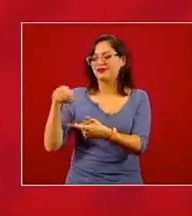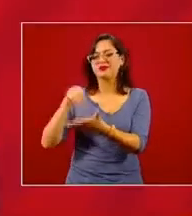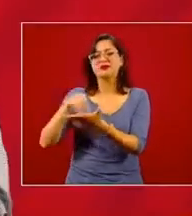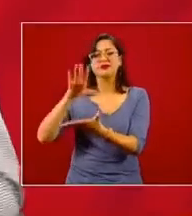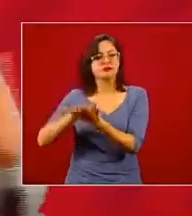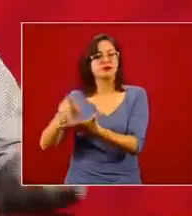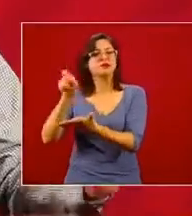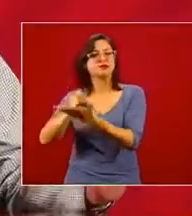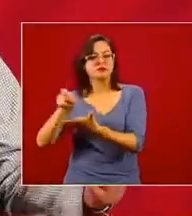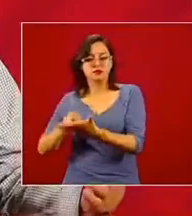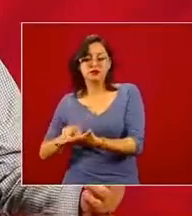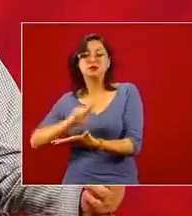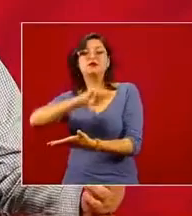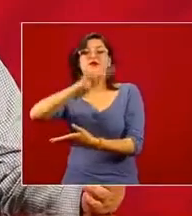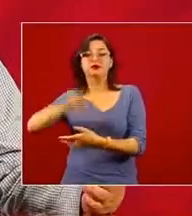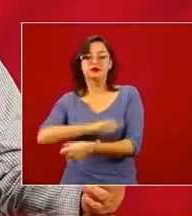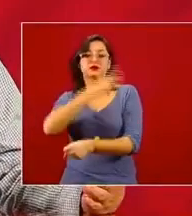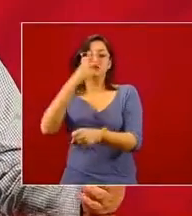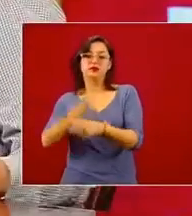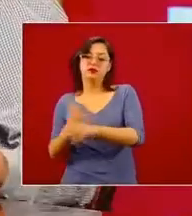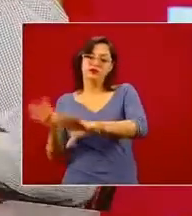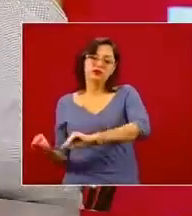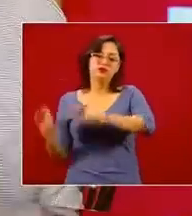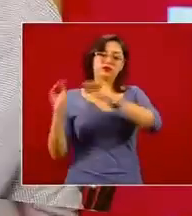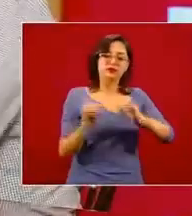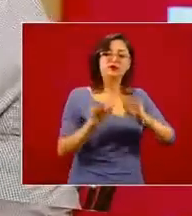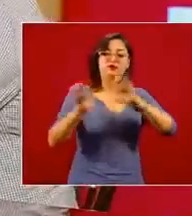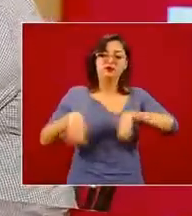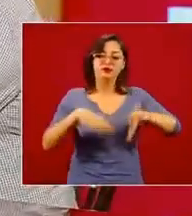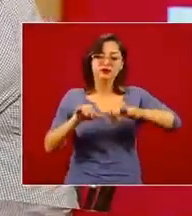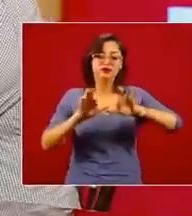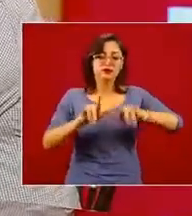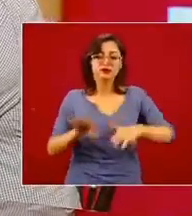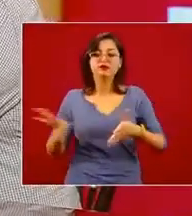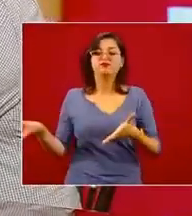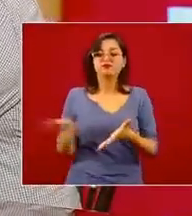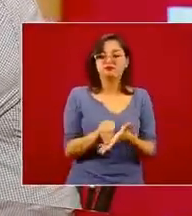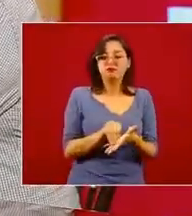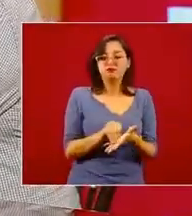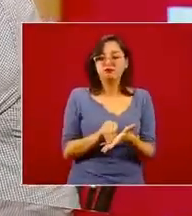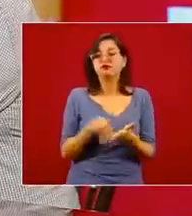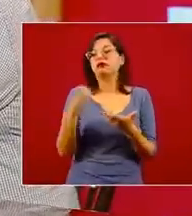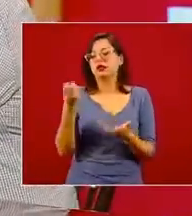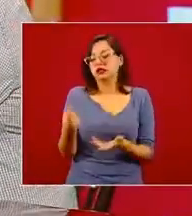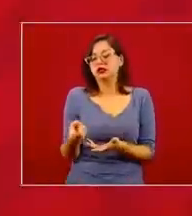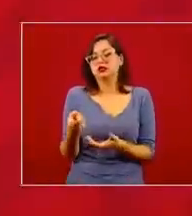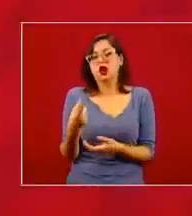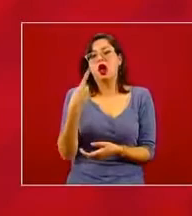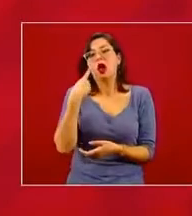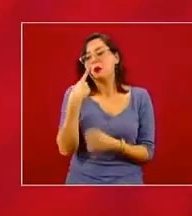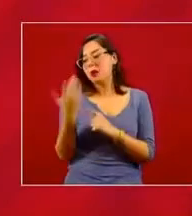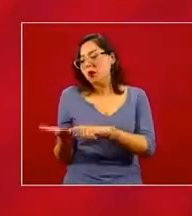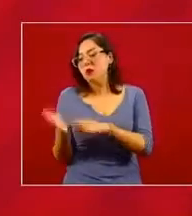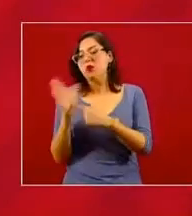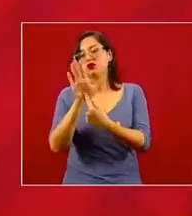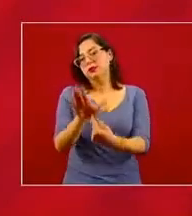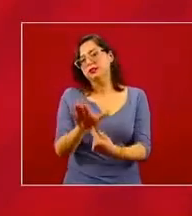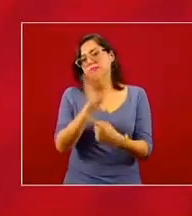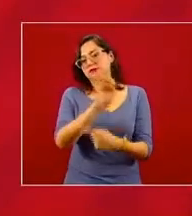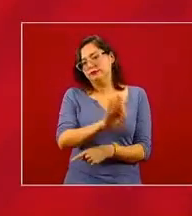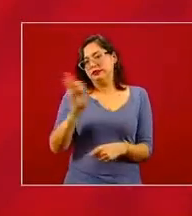And they are proving it by paper information that's on paper and then input in a platform.